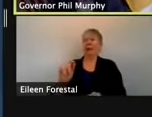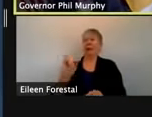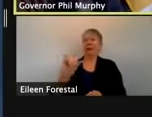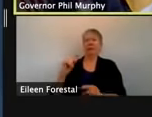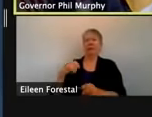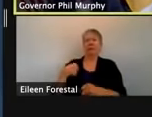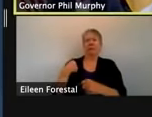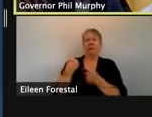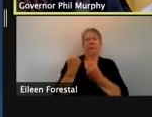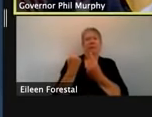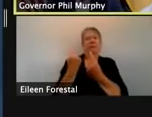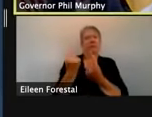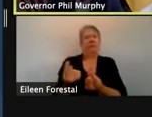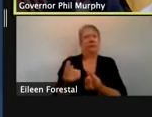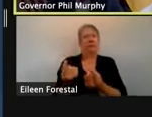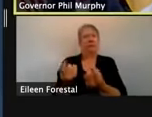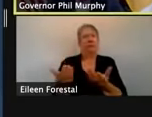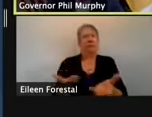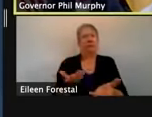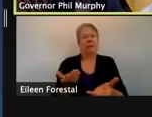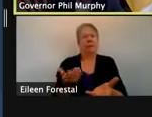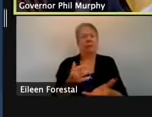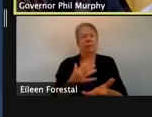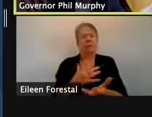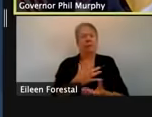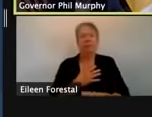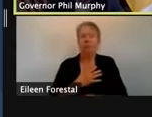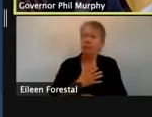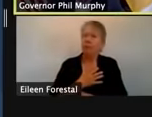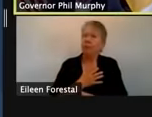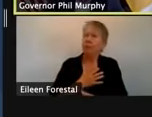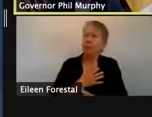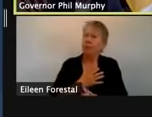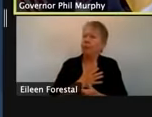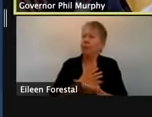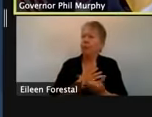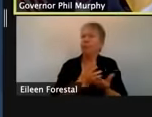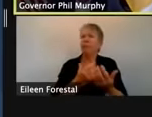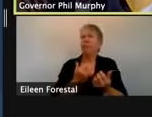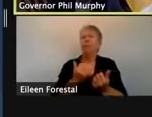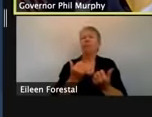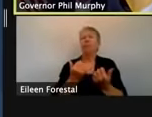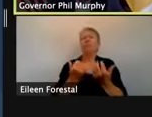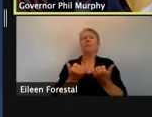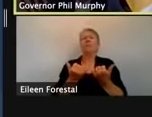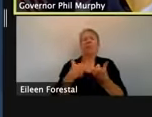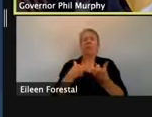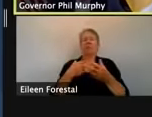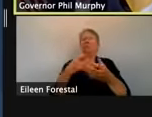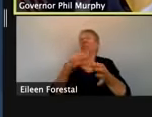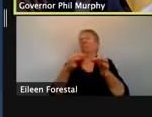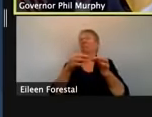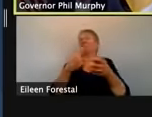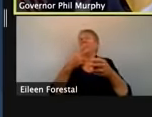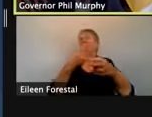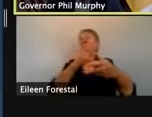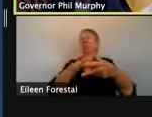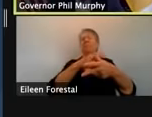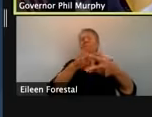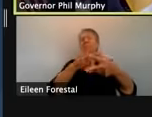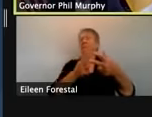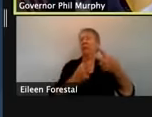heavy heart, the confirmed losses of life, we have 3 additional COVID-19 related. That brings our statewide total to